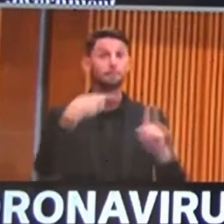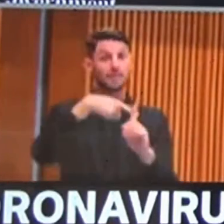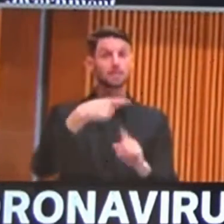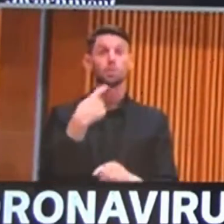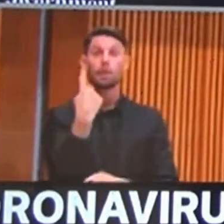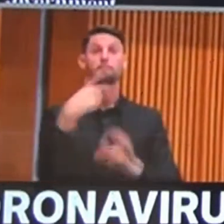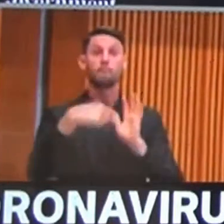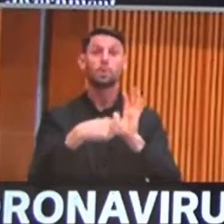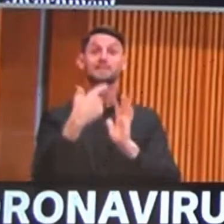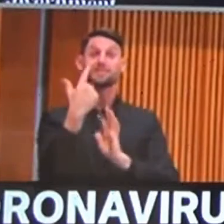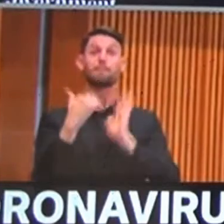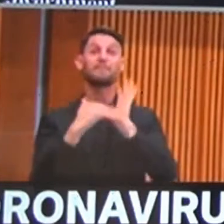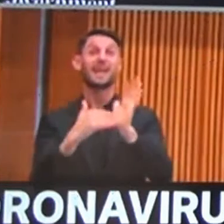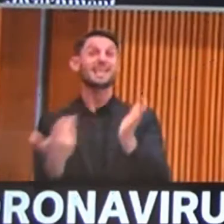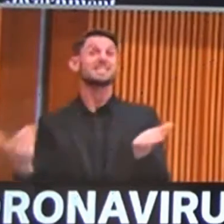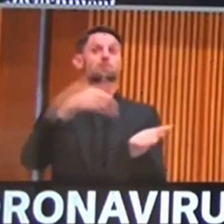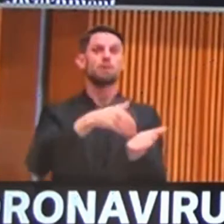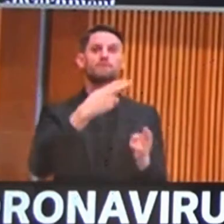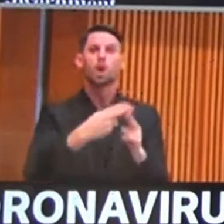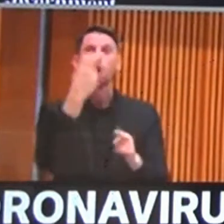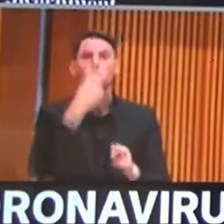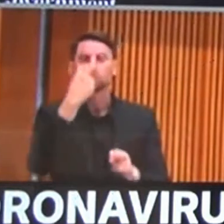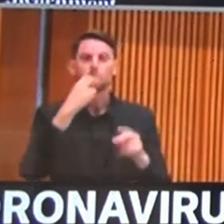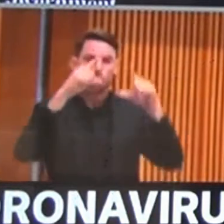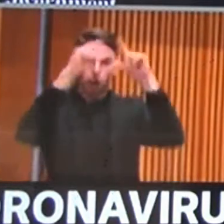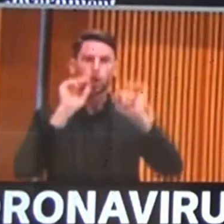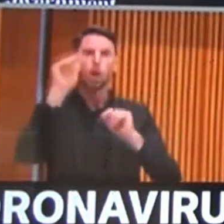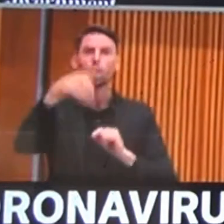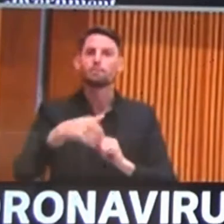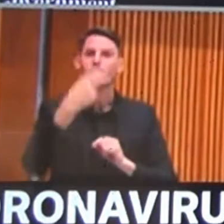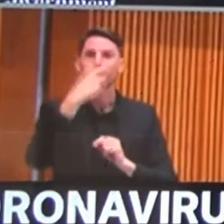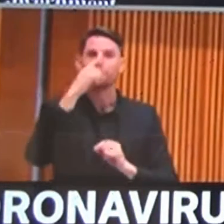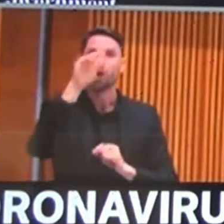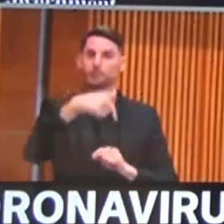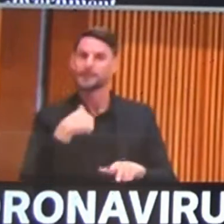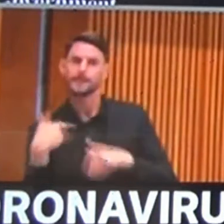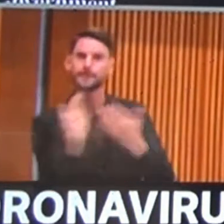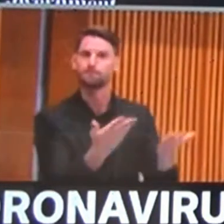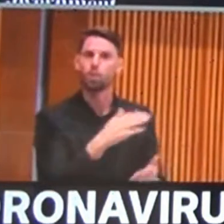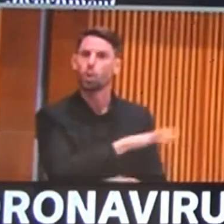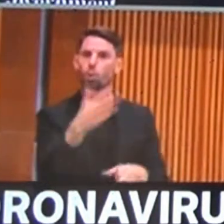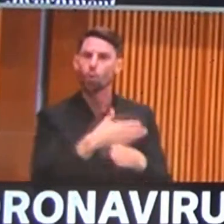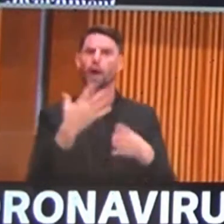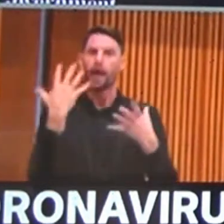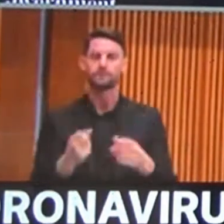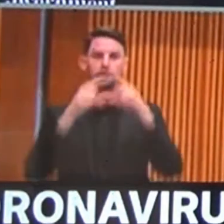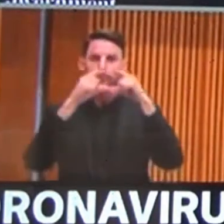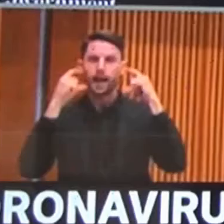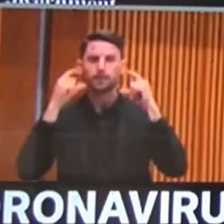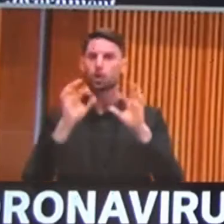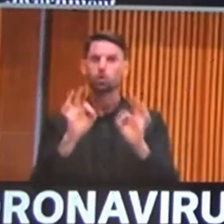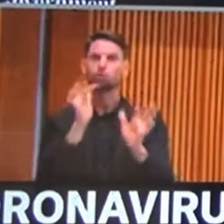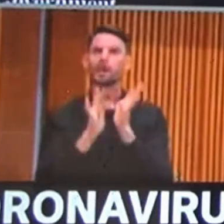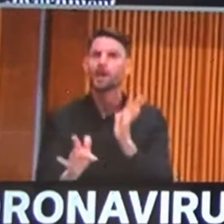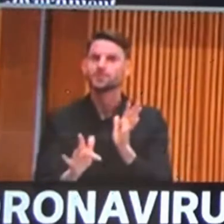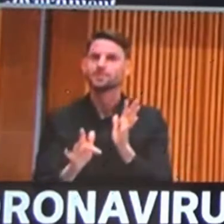million masks for our aged care workers and for any needs within the aged care sector, particularly where there